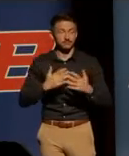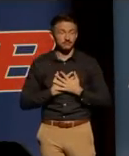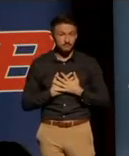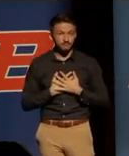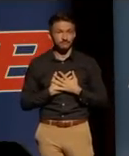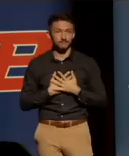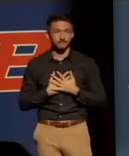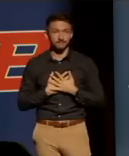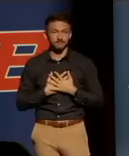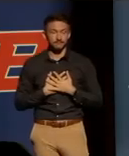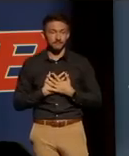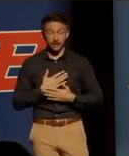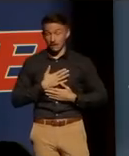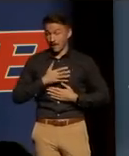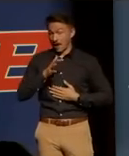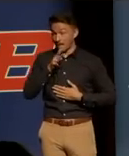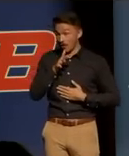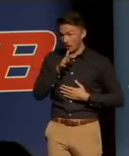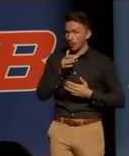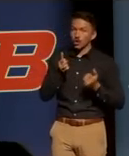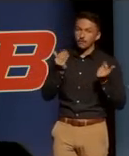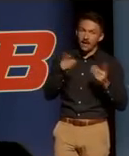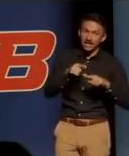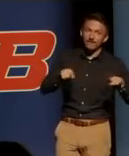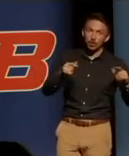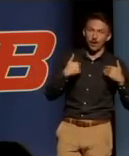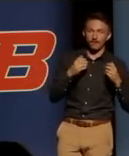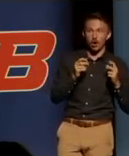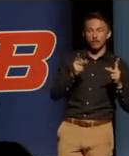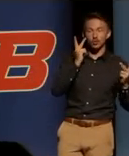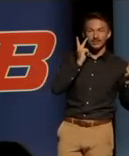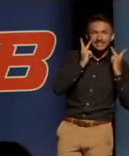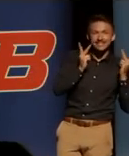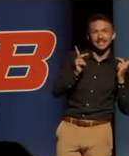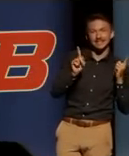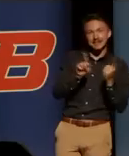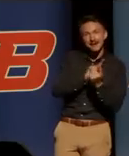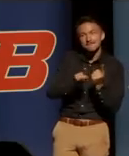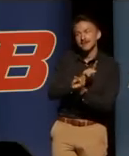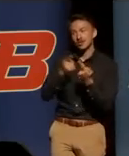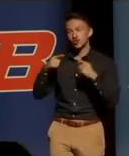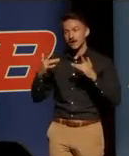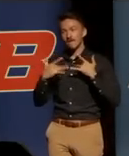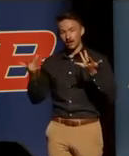My mother, who many of you have had the opportunity to see at events,